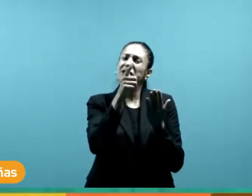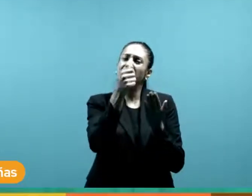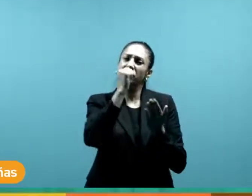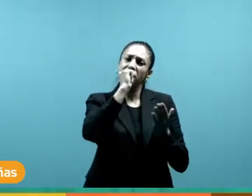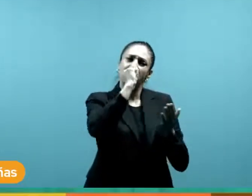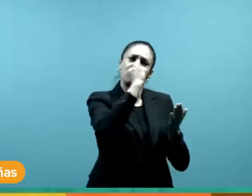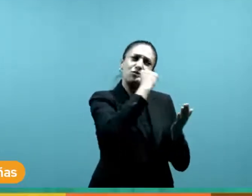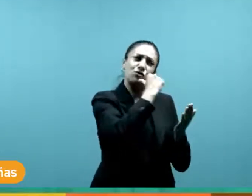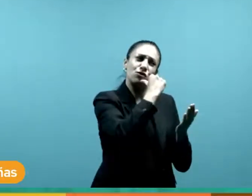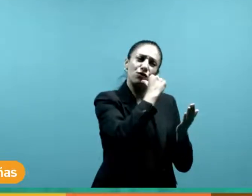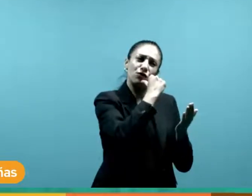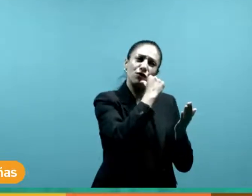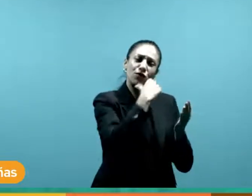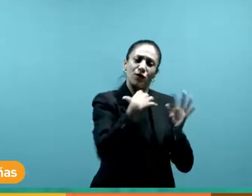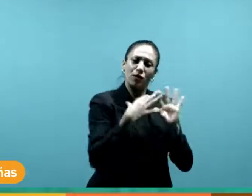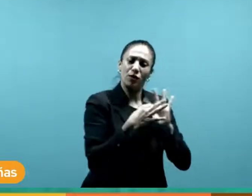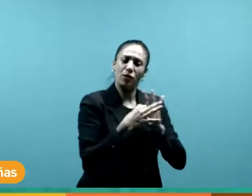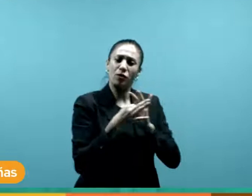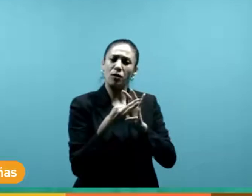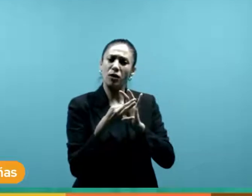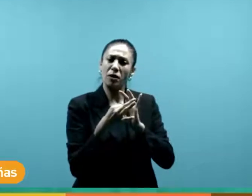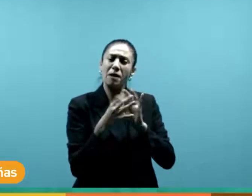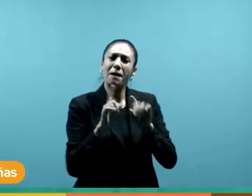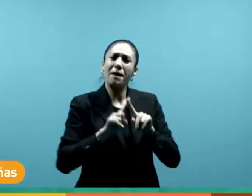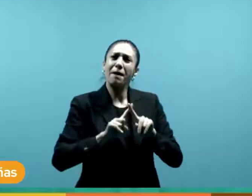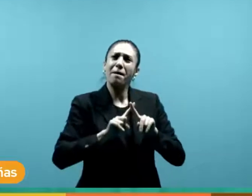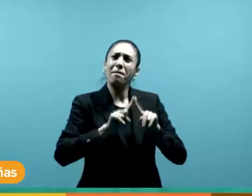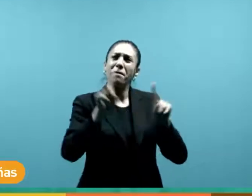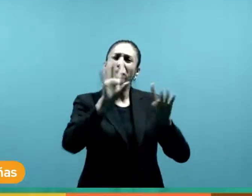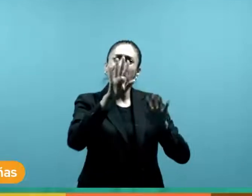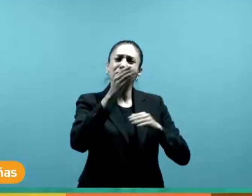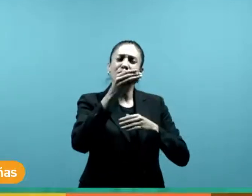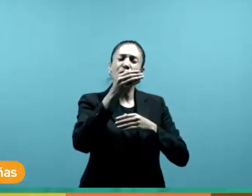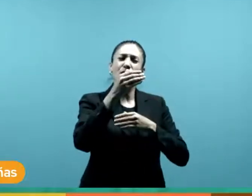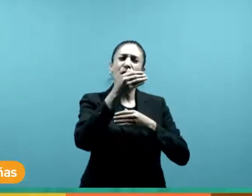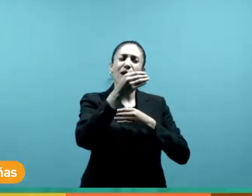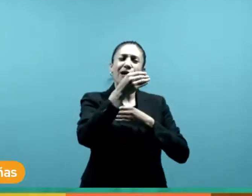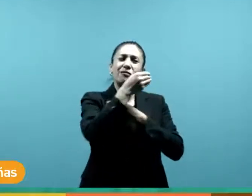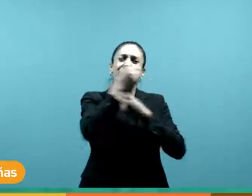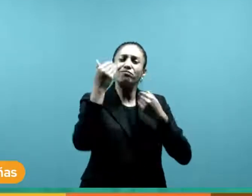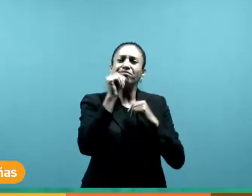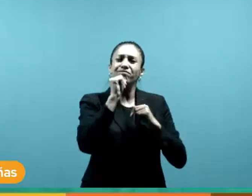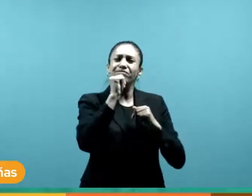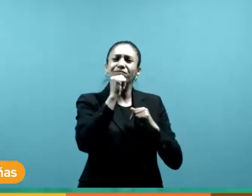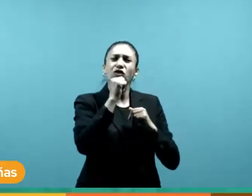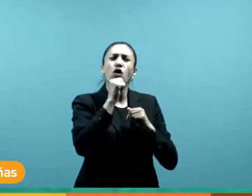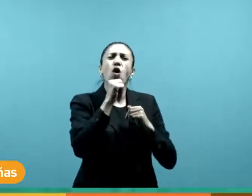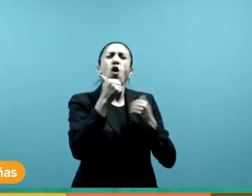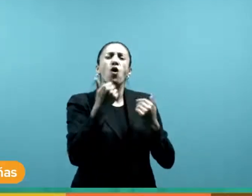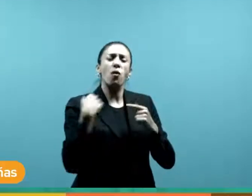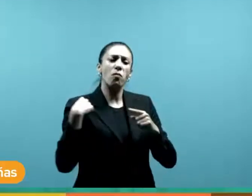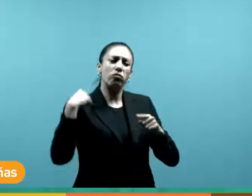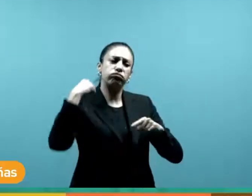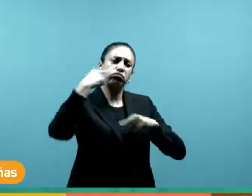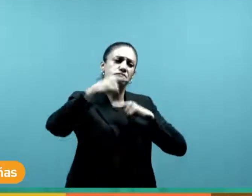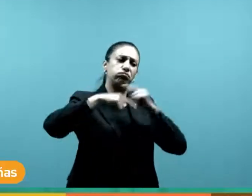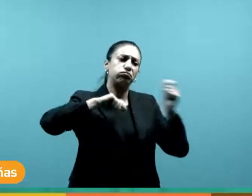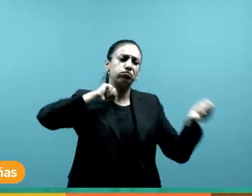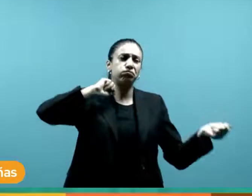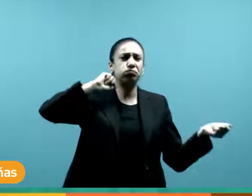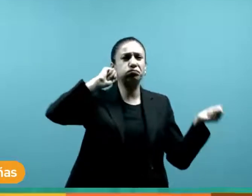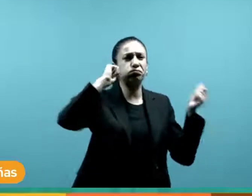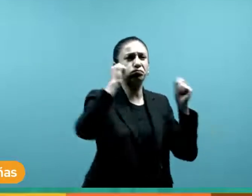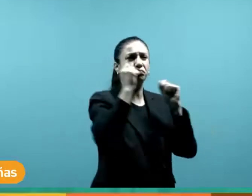de ellas, del modus operandi de los victimarios, crea en nuevas generaciones la oportunidad de